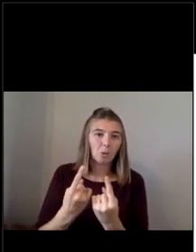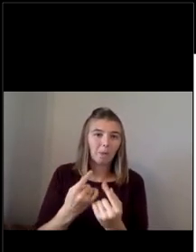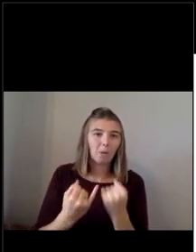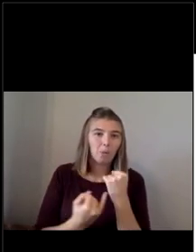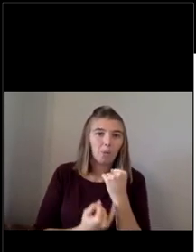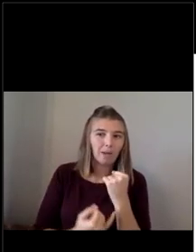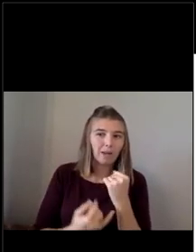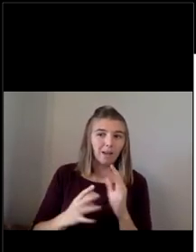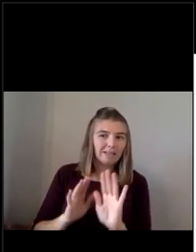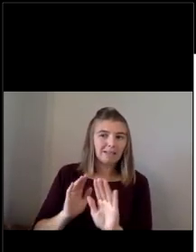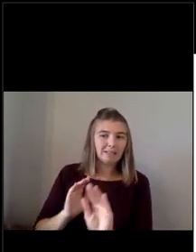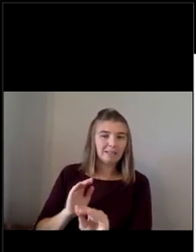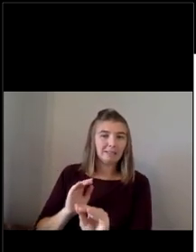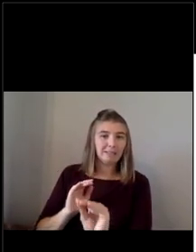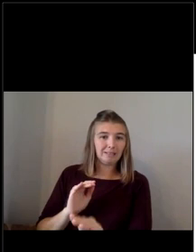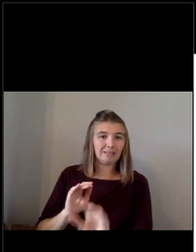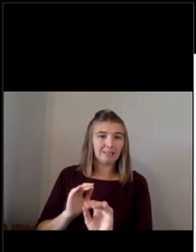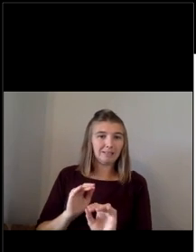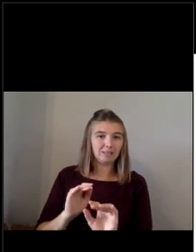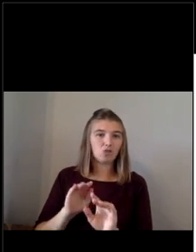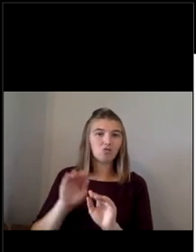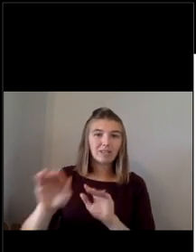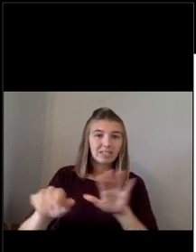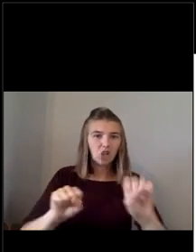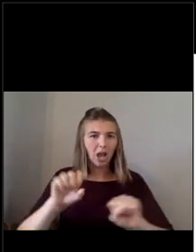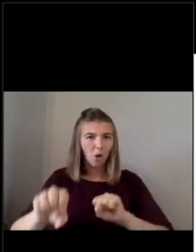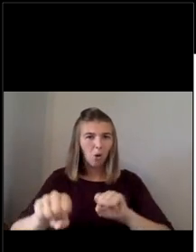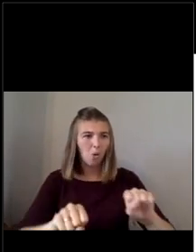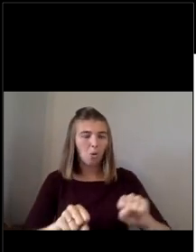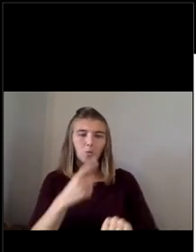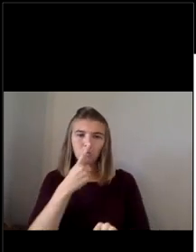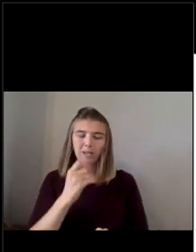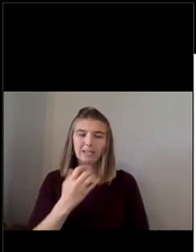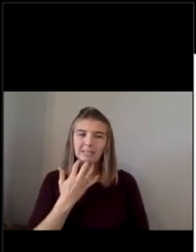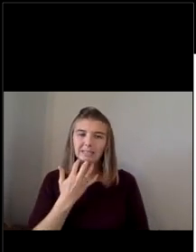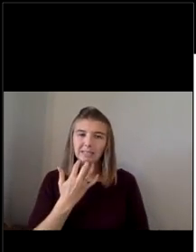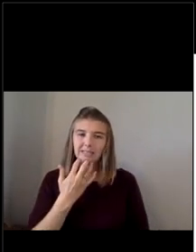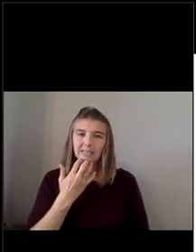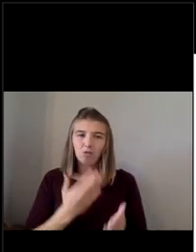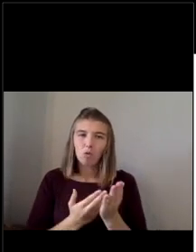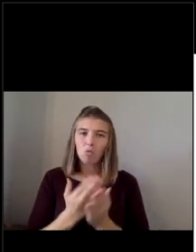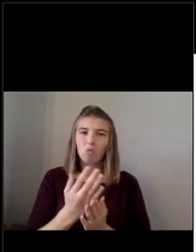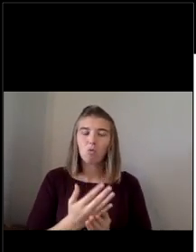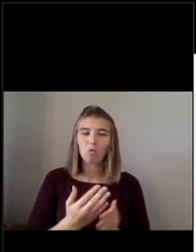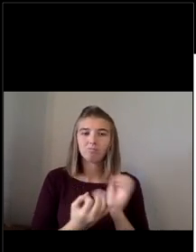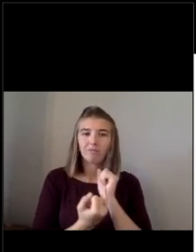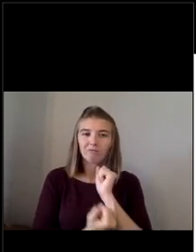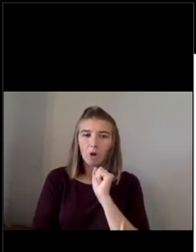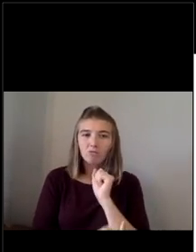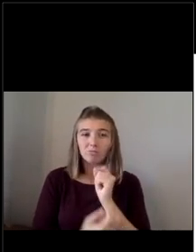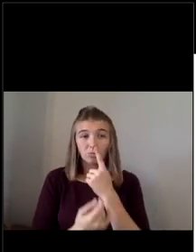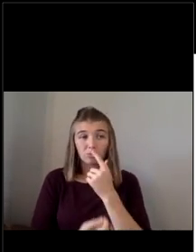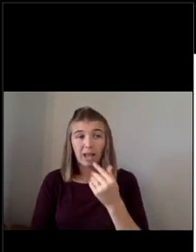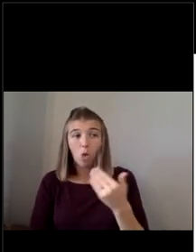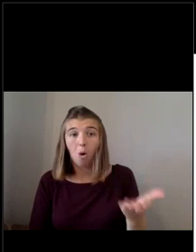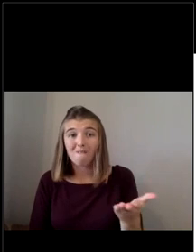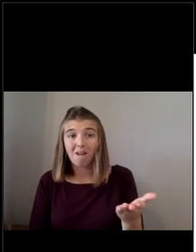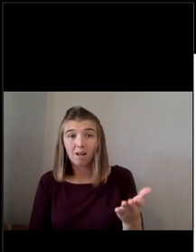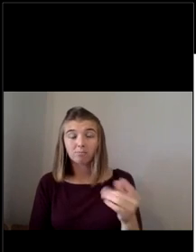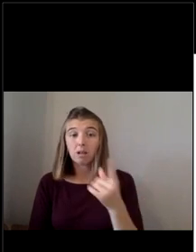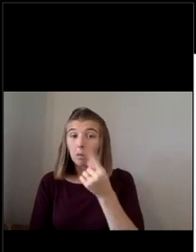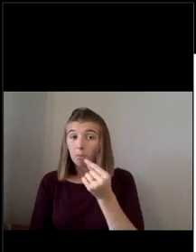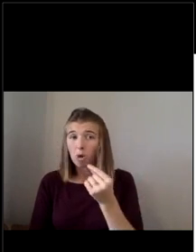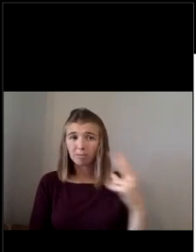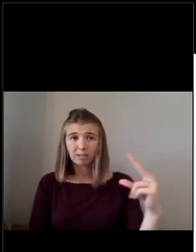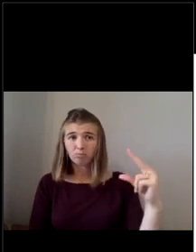have among us. So reach out, embrace vulnerability, offer up that thread. They might take it, they might